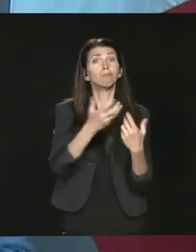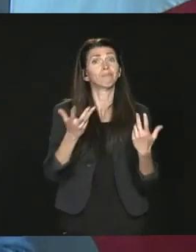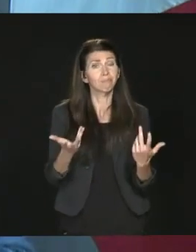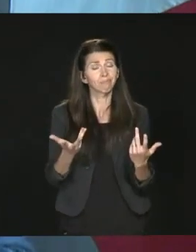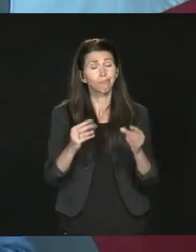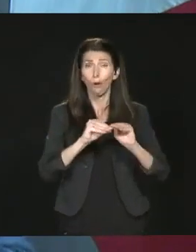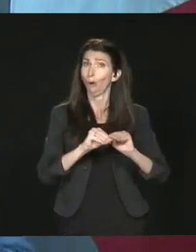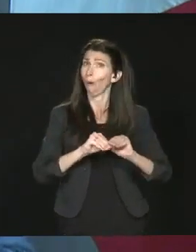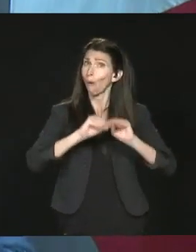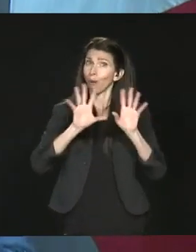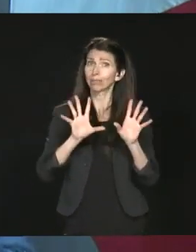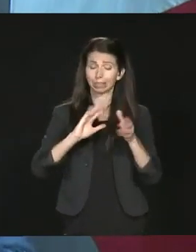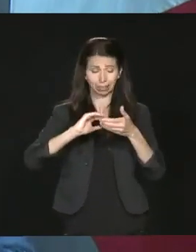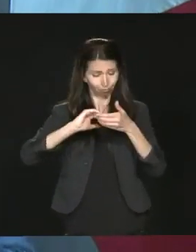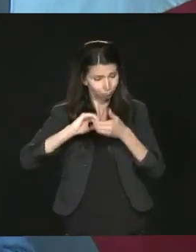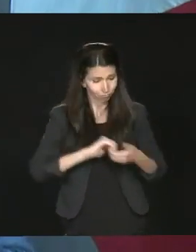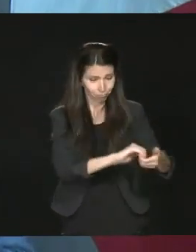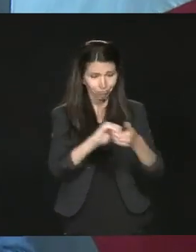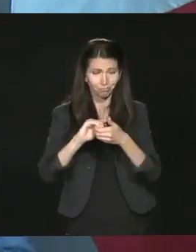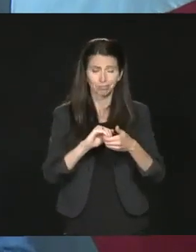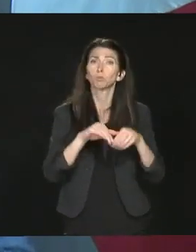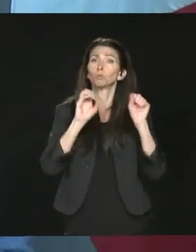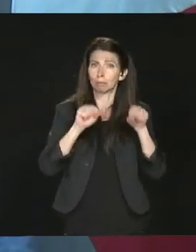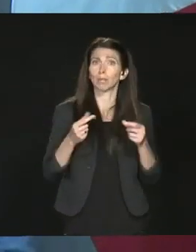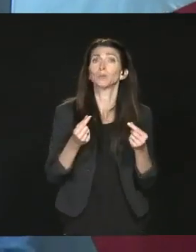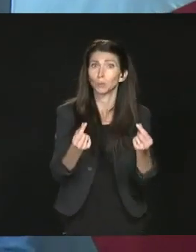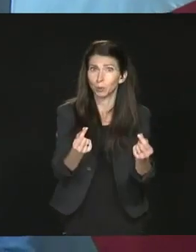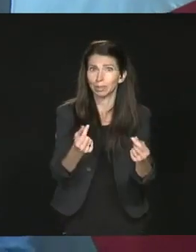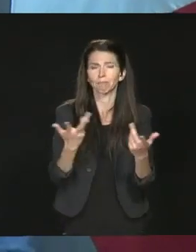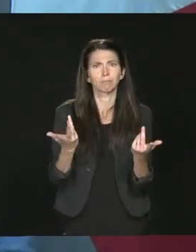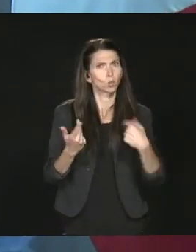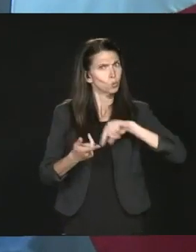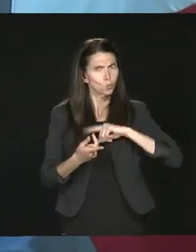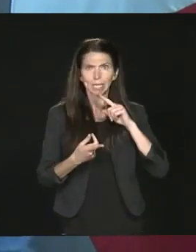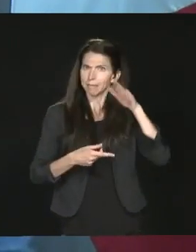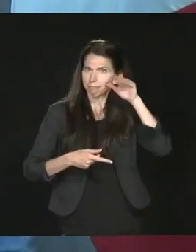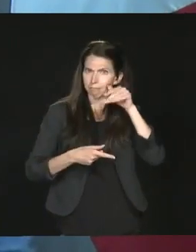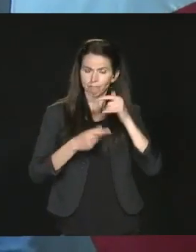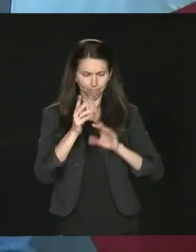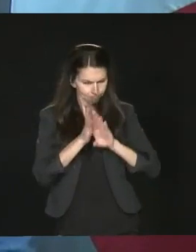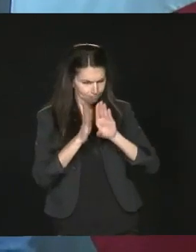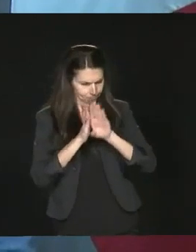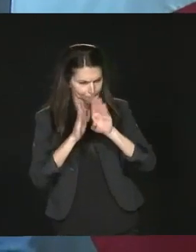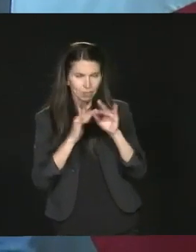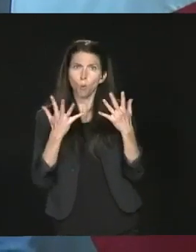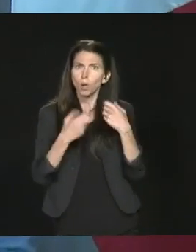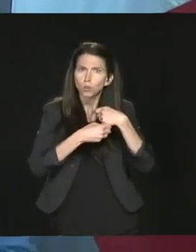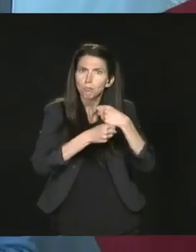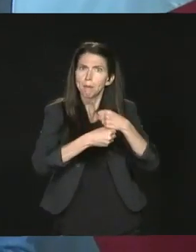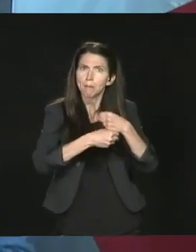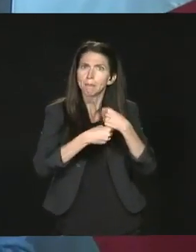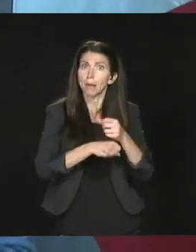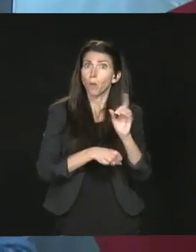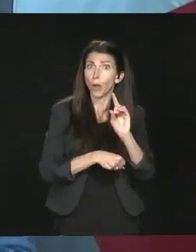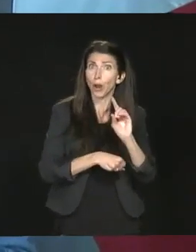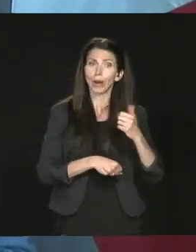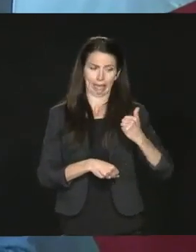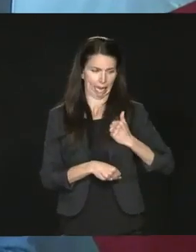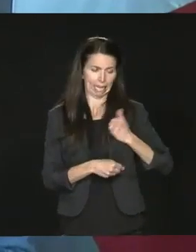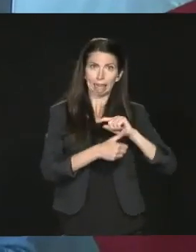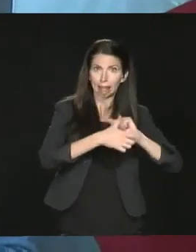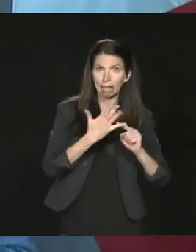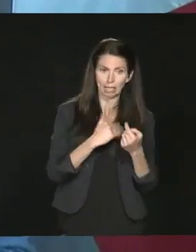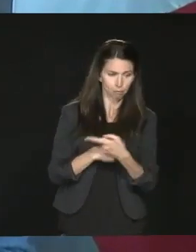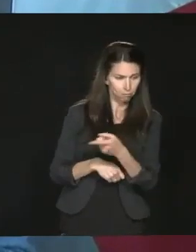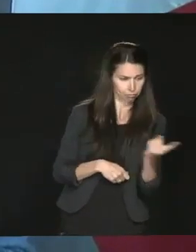forward to develop made-in-Canada solutions, I know we will come out of this together and stronger. I look forward